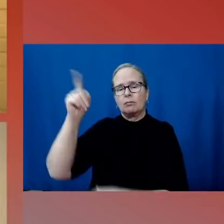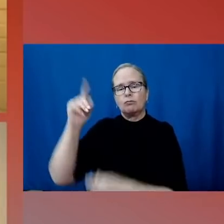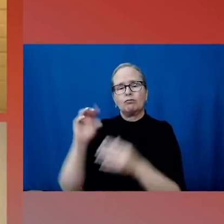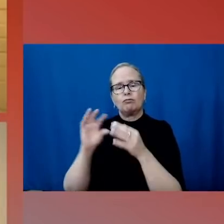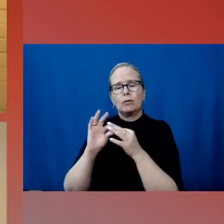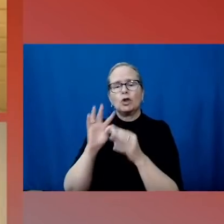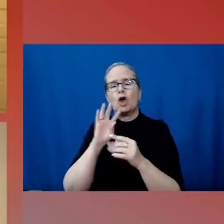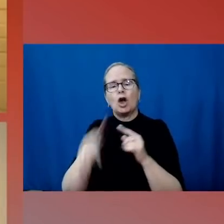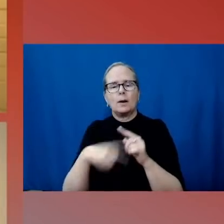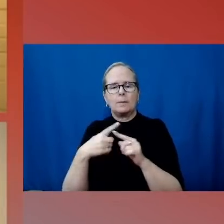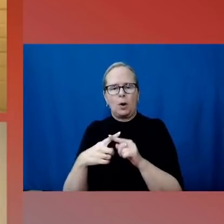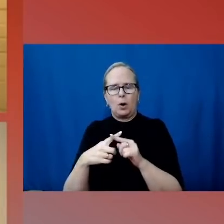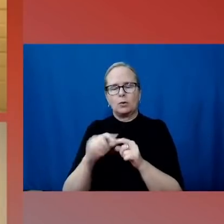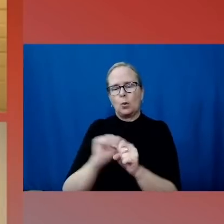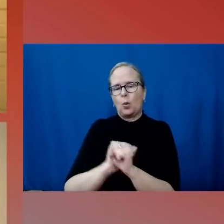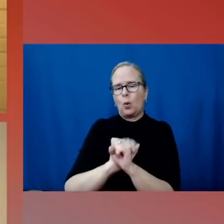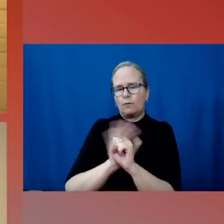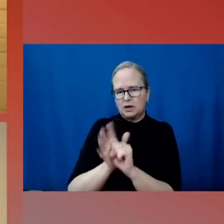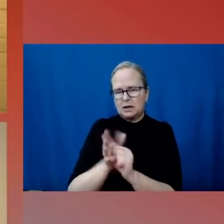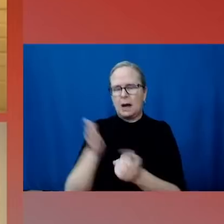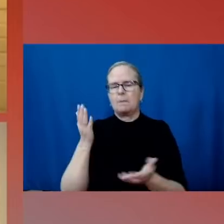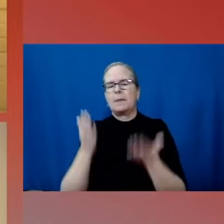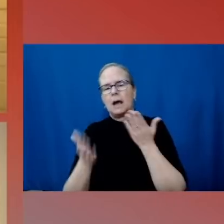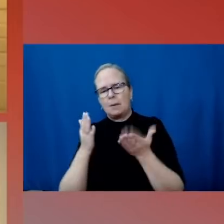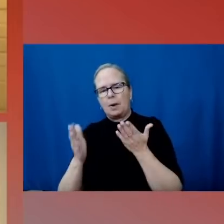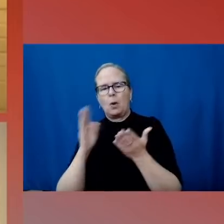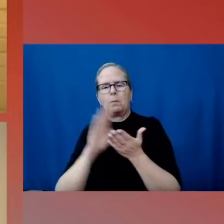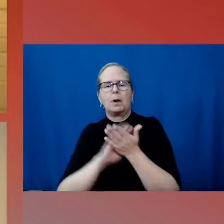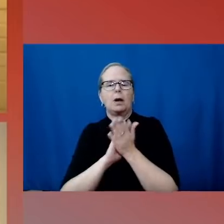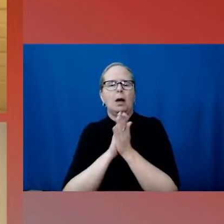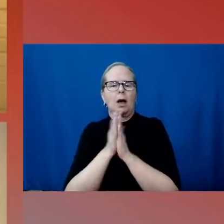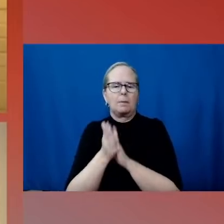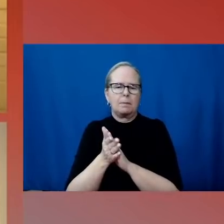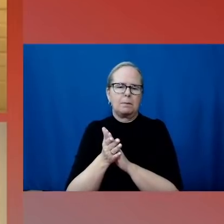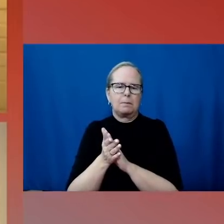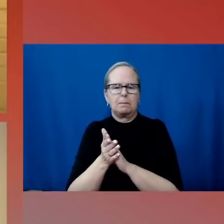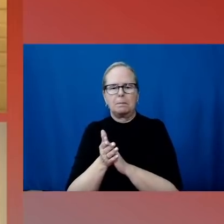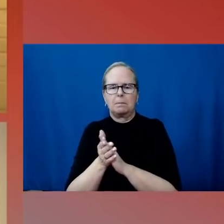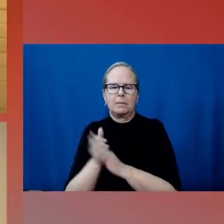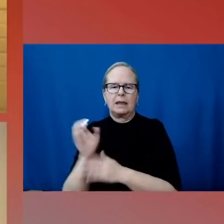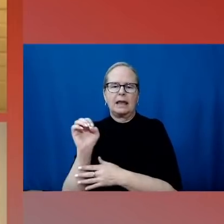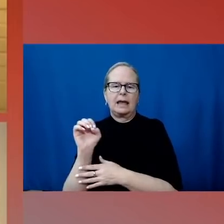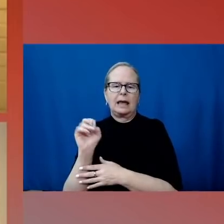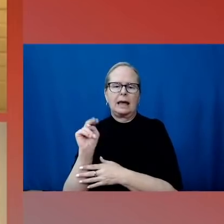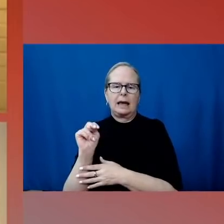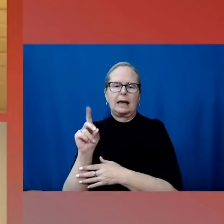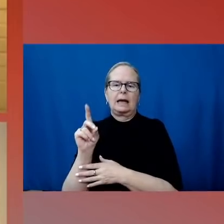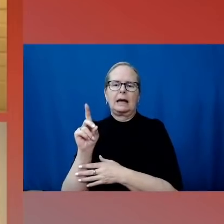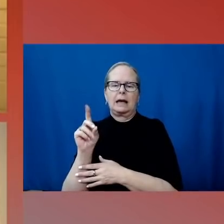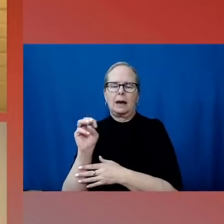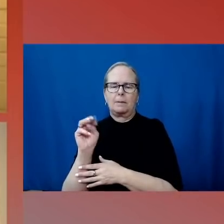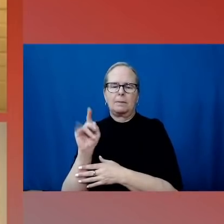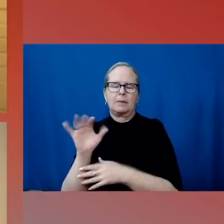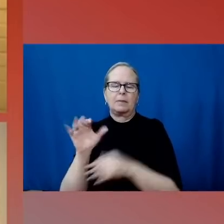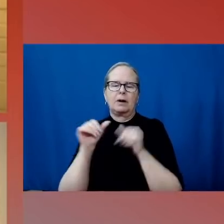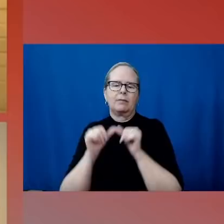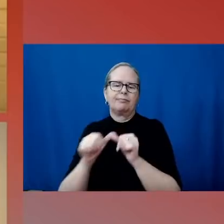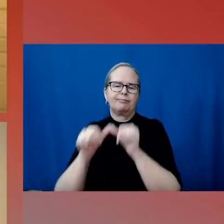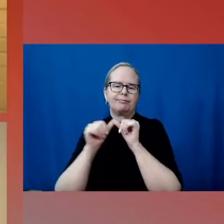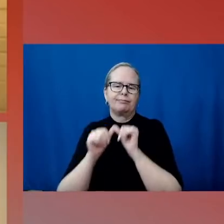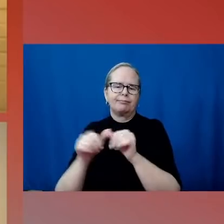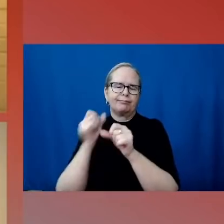how COVID may become endemic post the Omicron wave and after